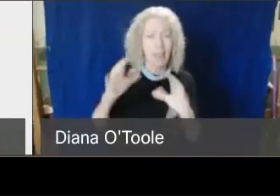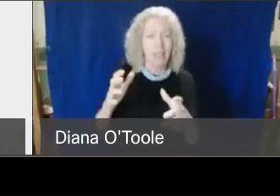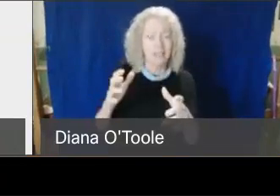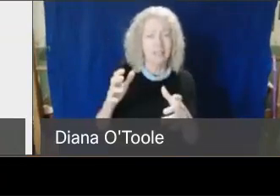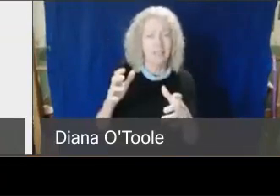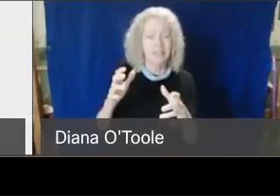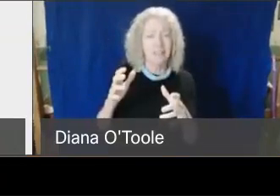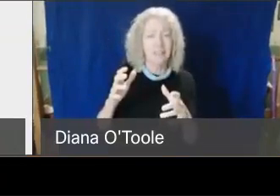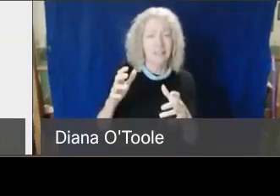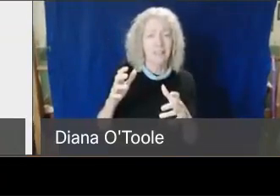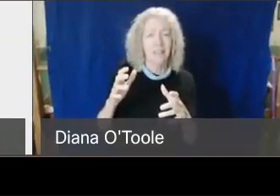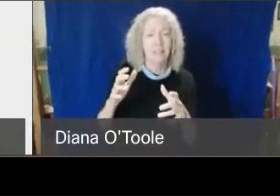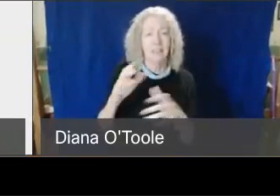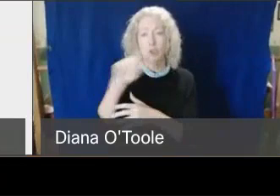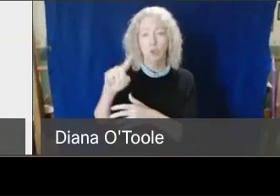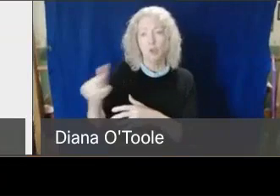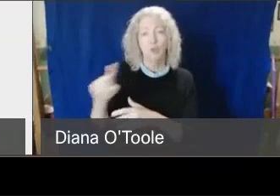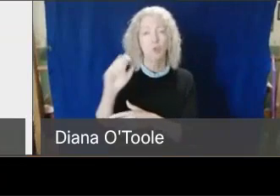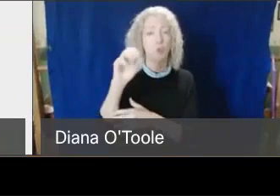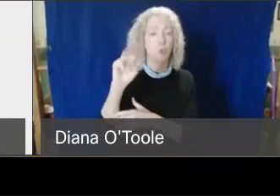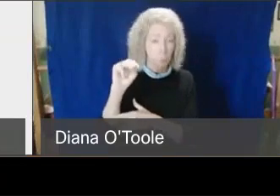to sometimes as Zoom classes,